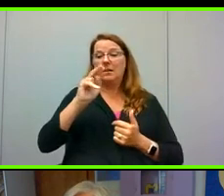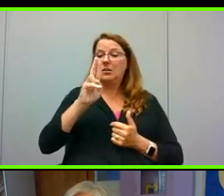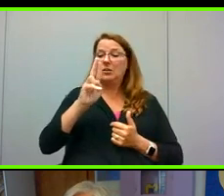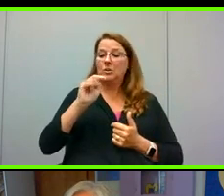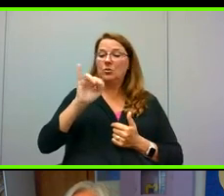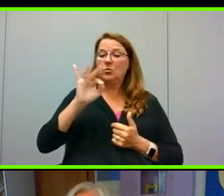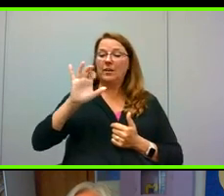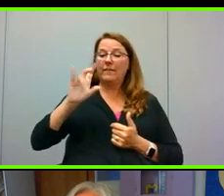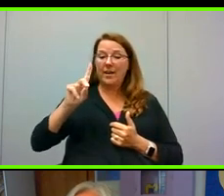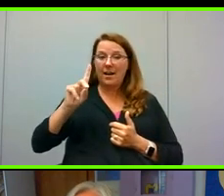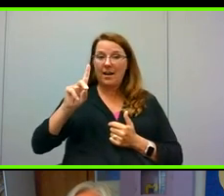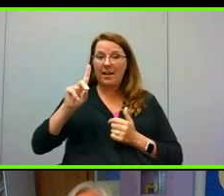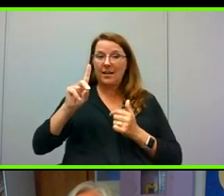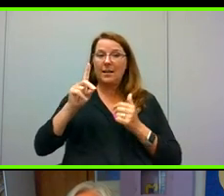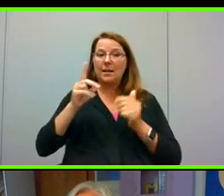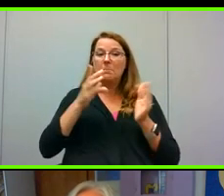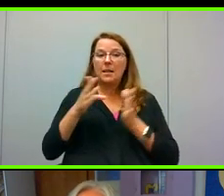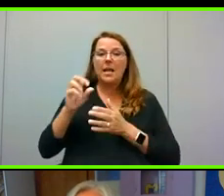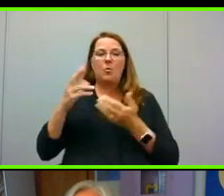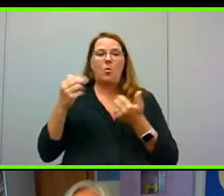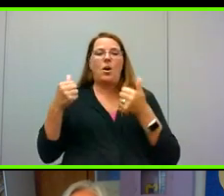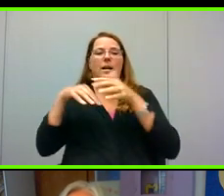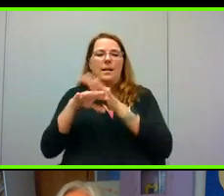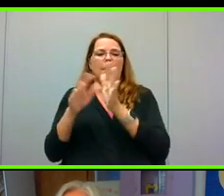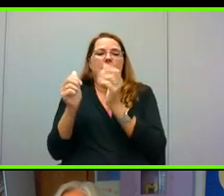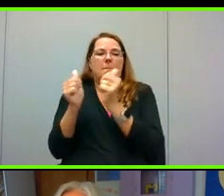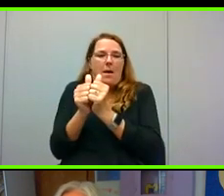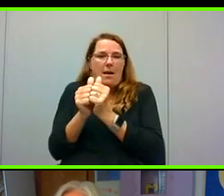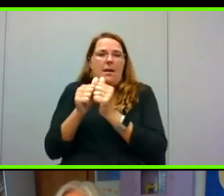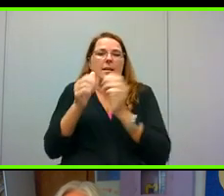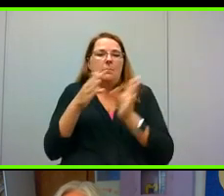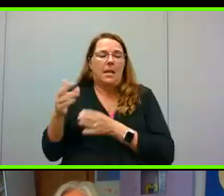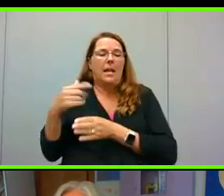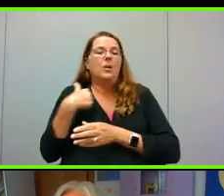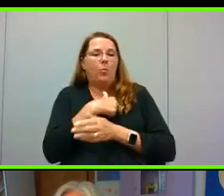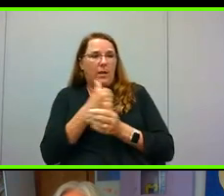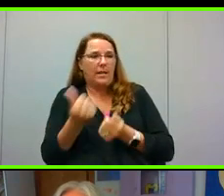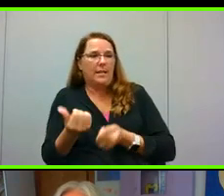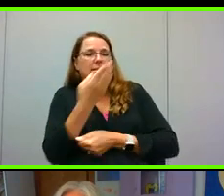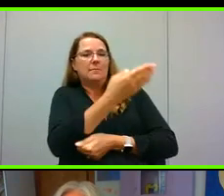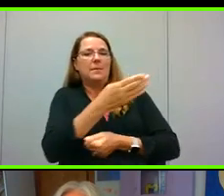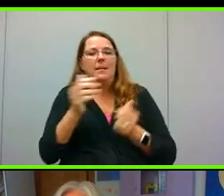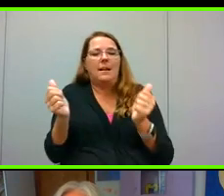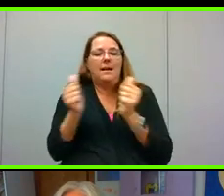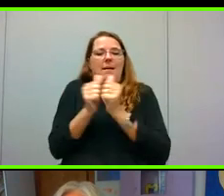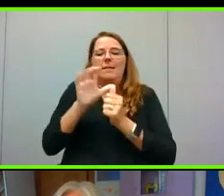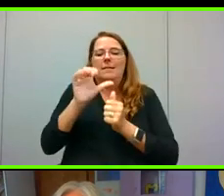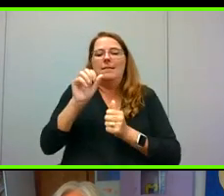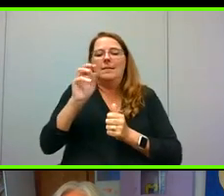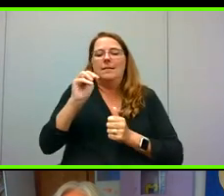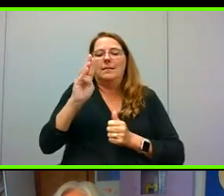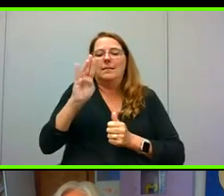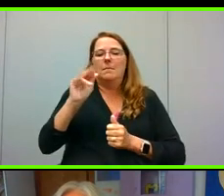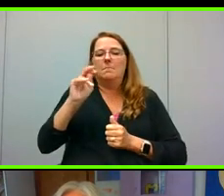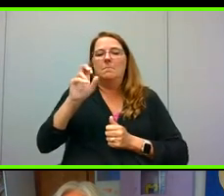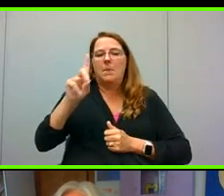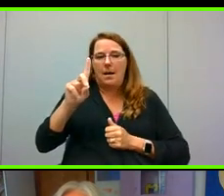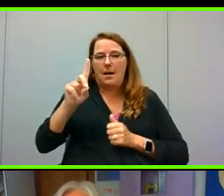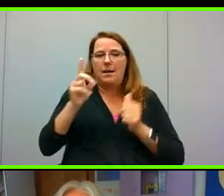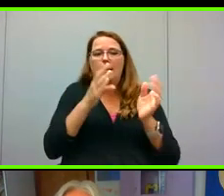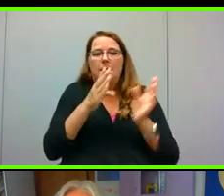or combined state plan. And what Virginia has opted to do is submit a combined state plan. And we do this every 4